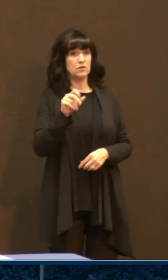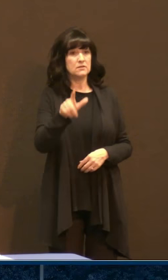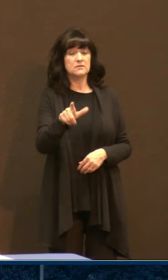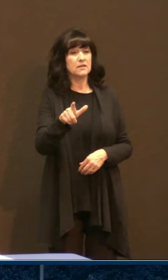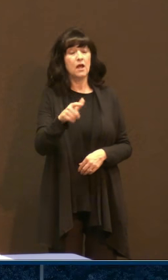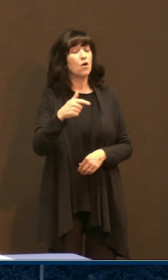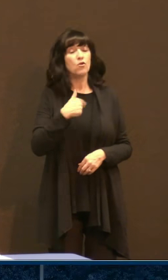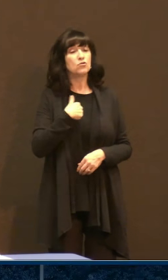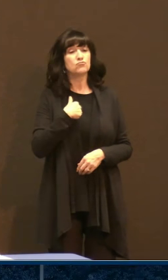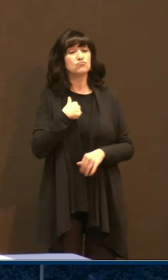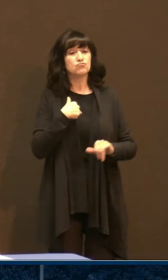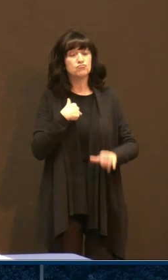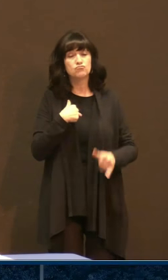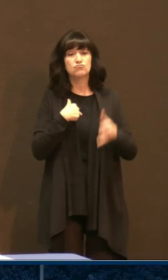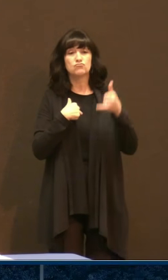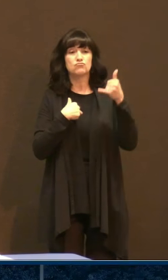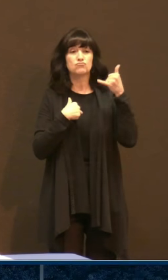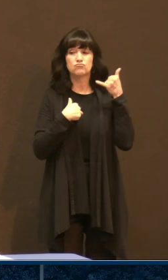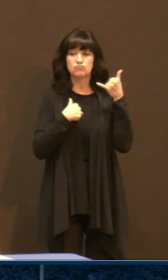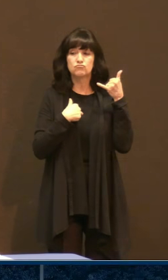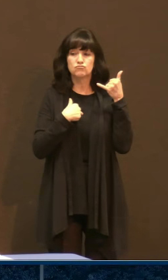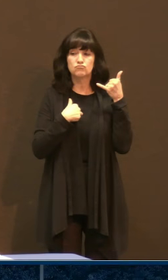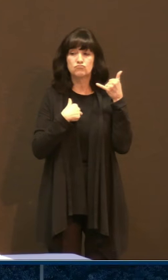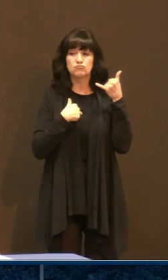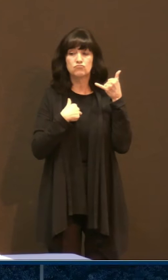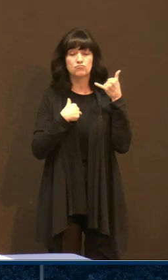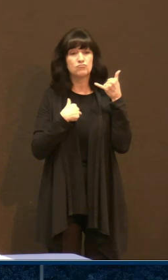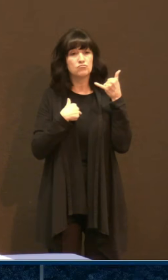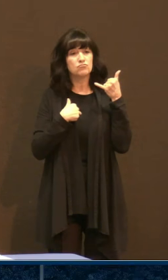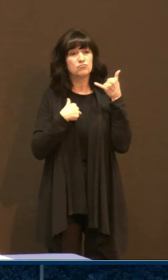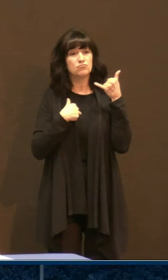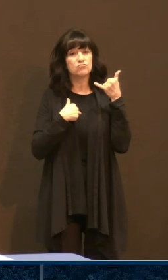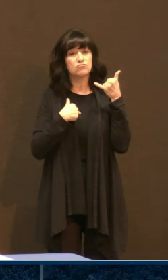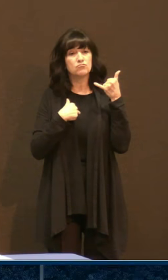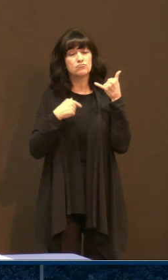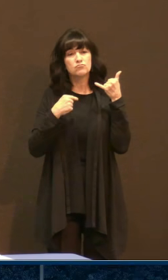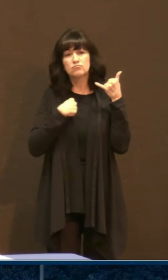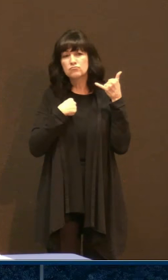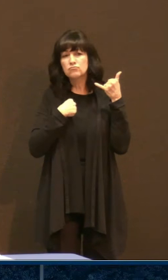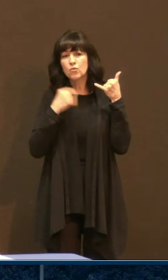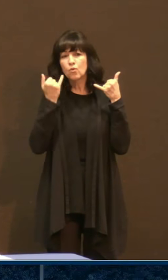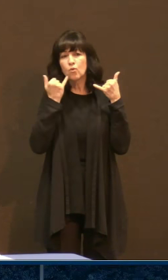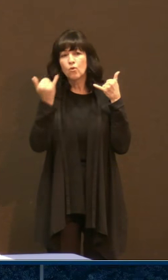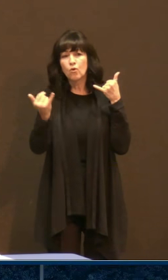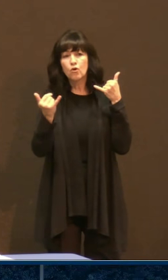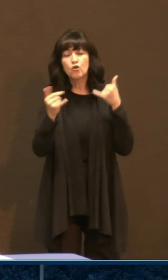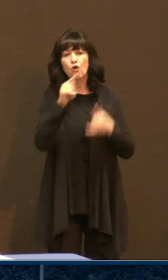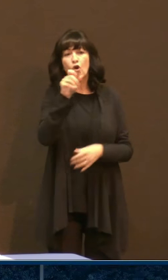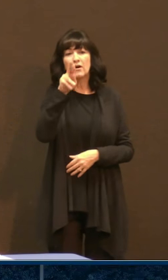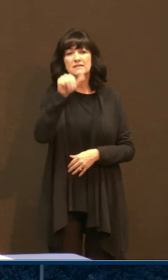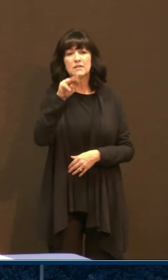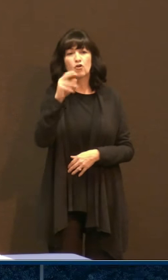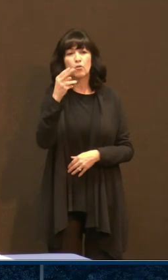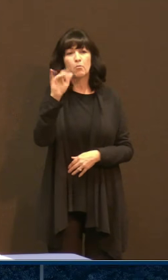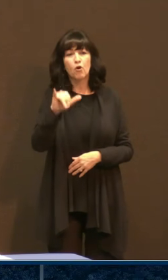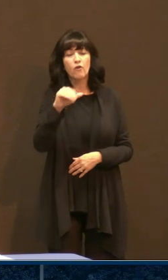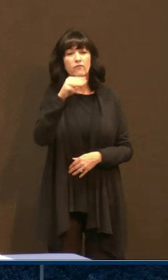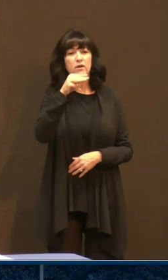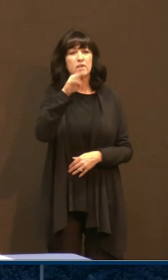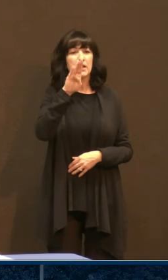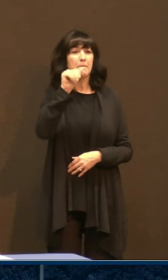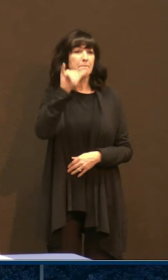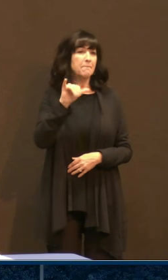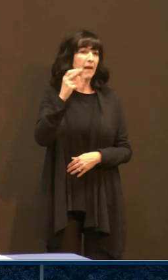the phone and I'll call Penny Short at Nanacoke, and I'll call Terry Murphy at Bay Health, and I'll call